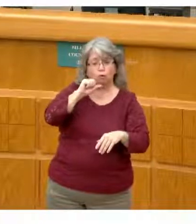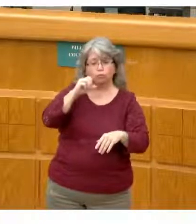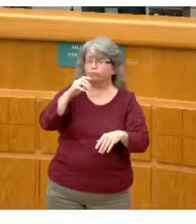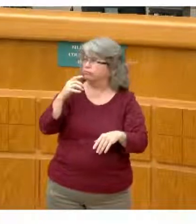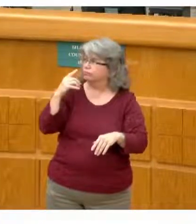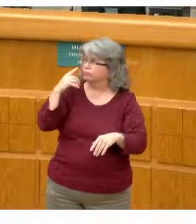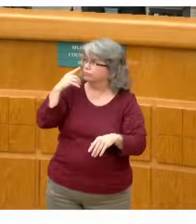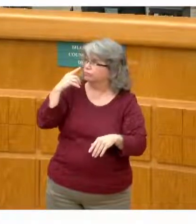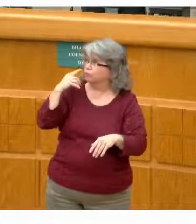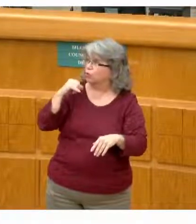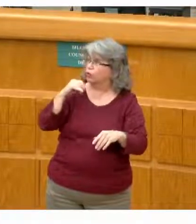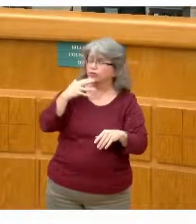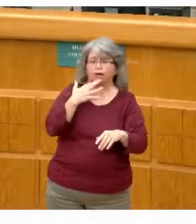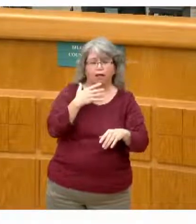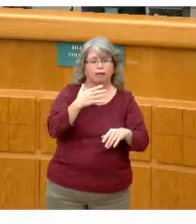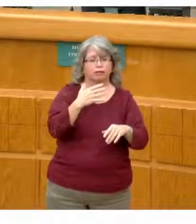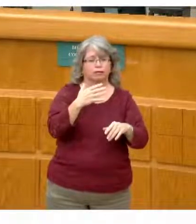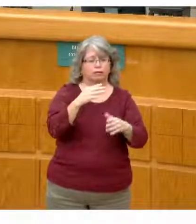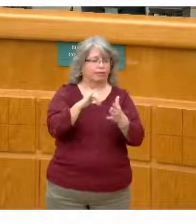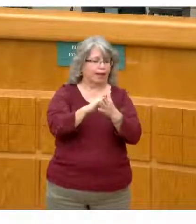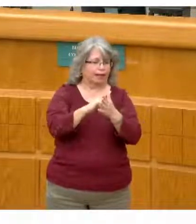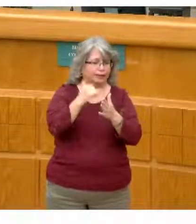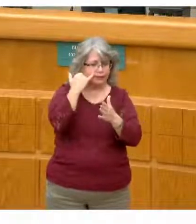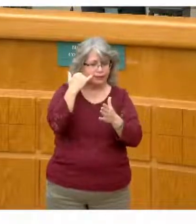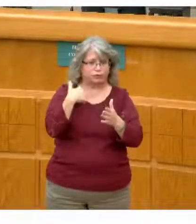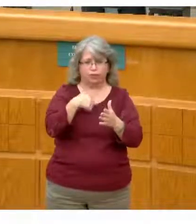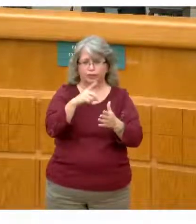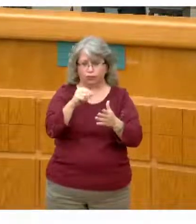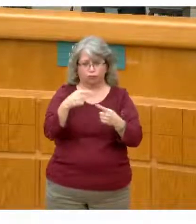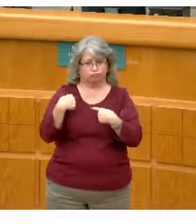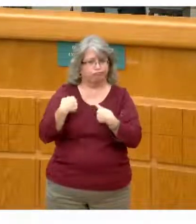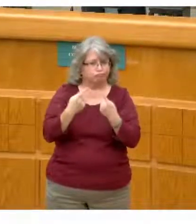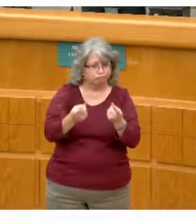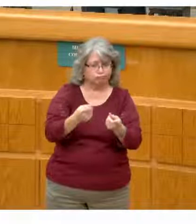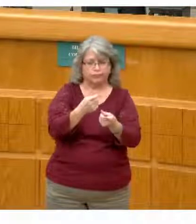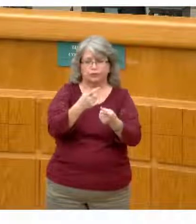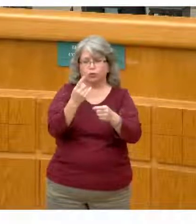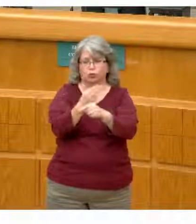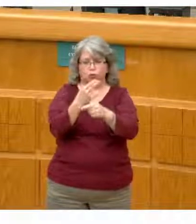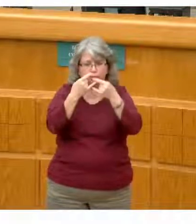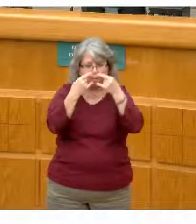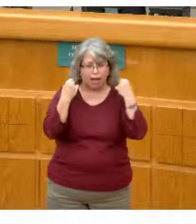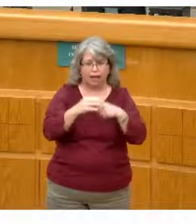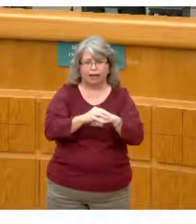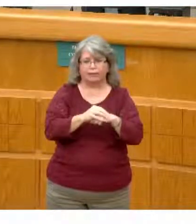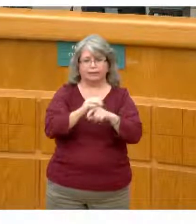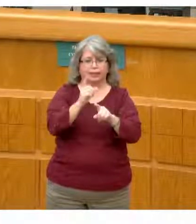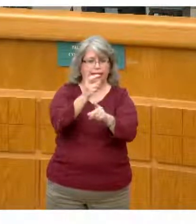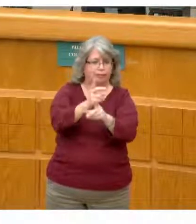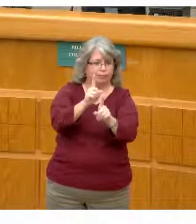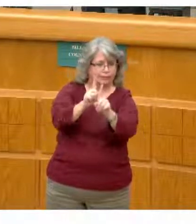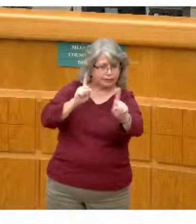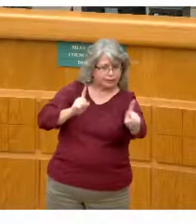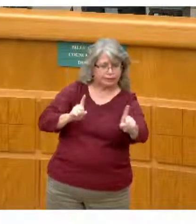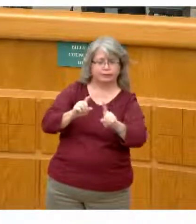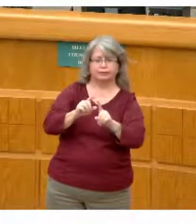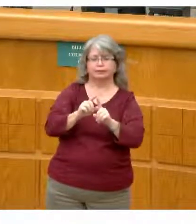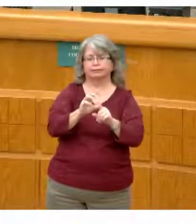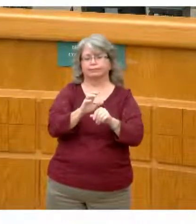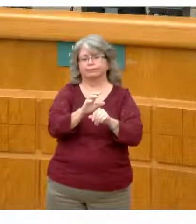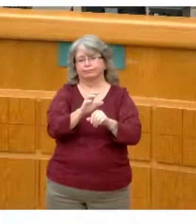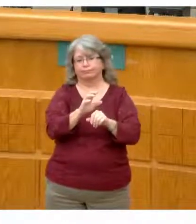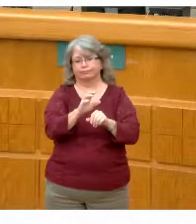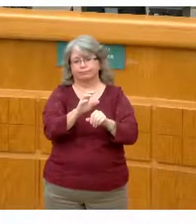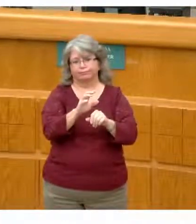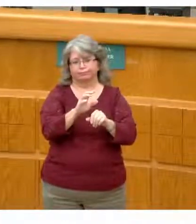things down with COVID and wear masks and social distance, do your curbside pickups and the like. And you can see that the data most